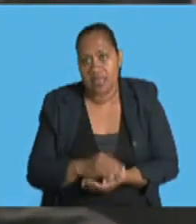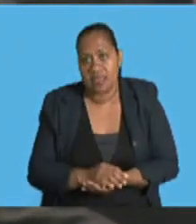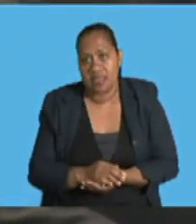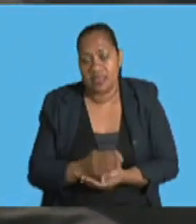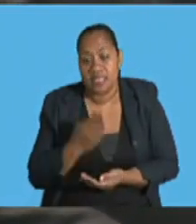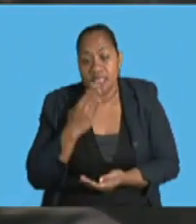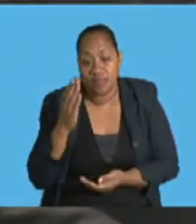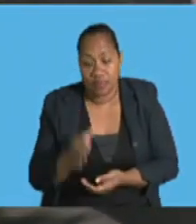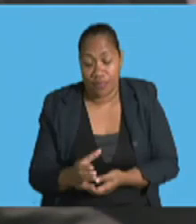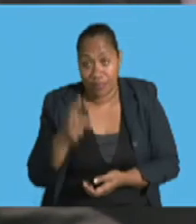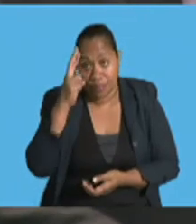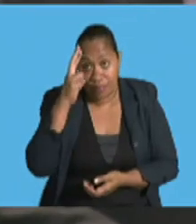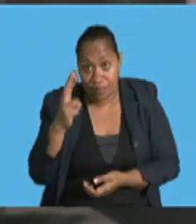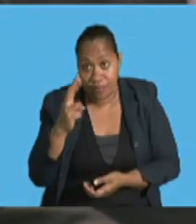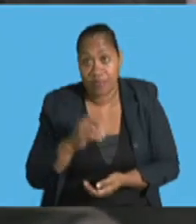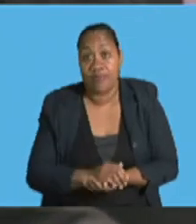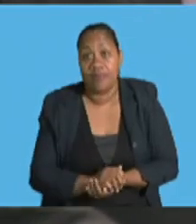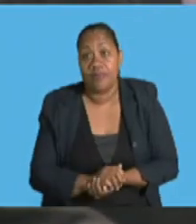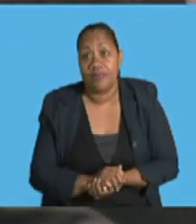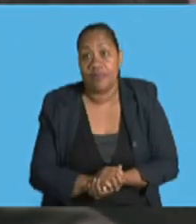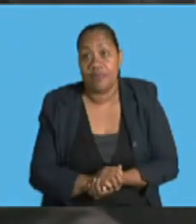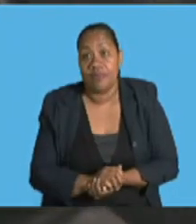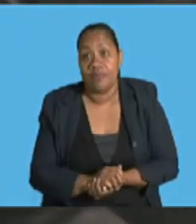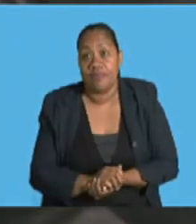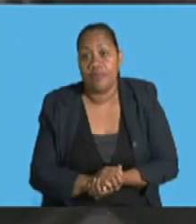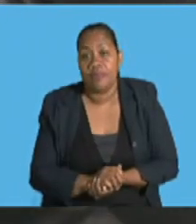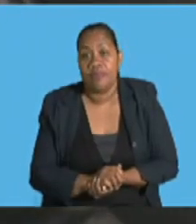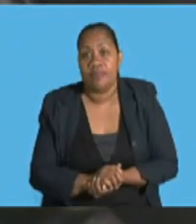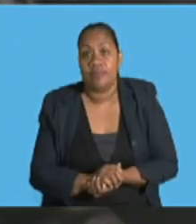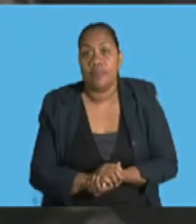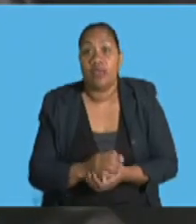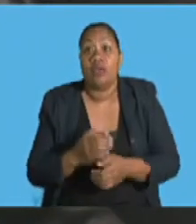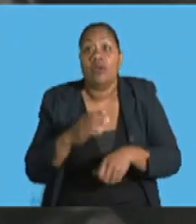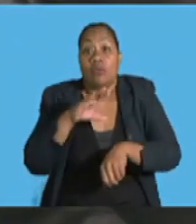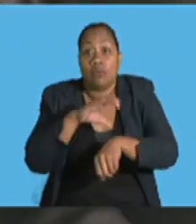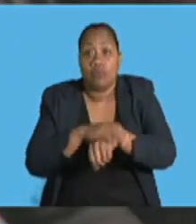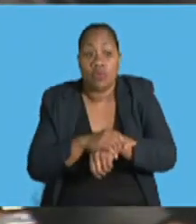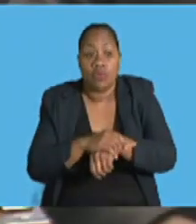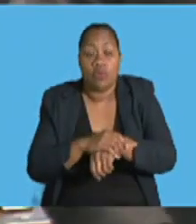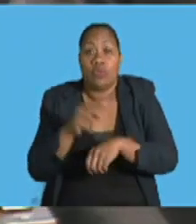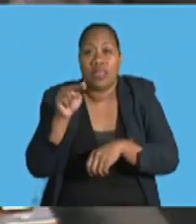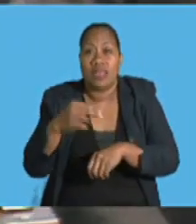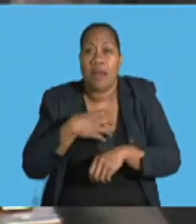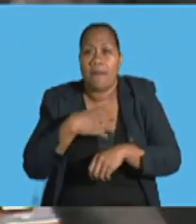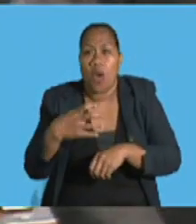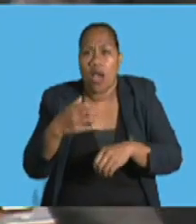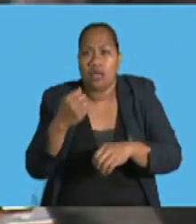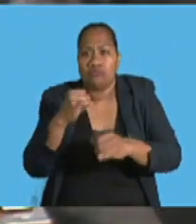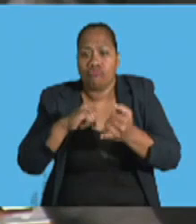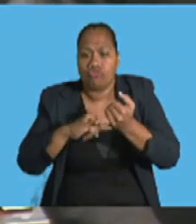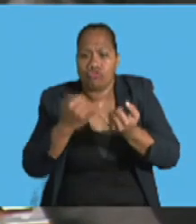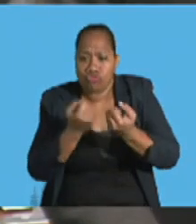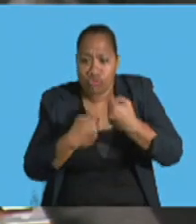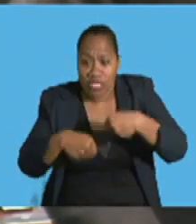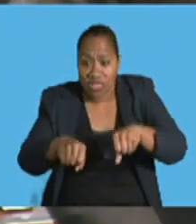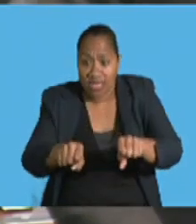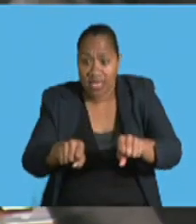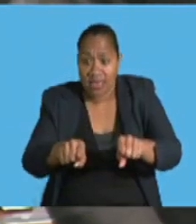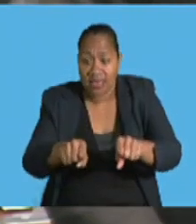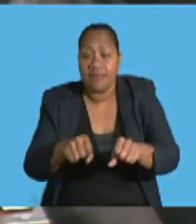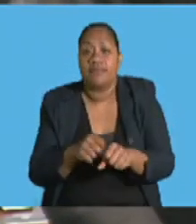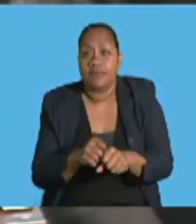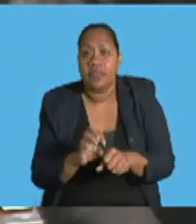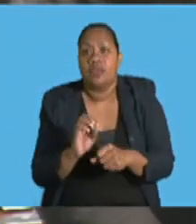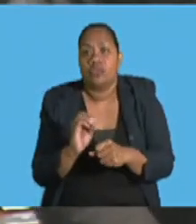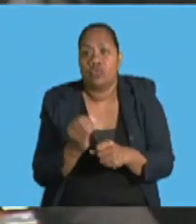in curbing this, the Fiji police would need rigorous collaborated operational strategy, as well as surveillance and newer methods